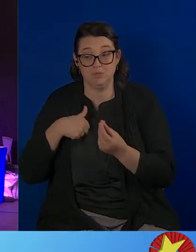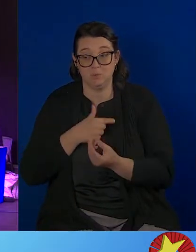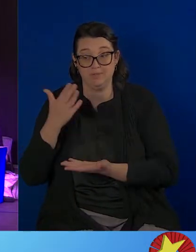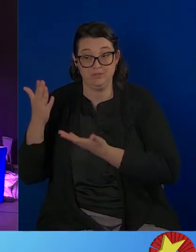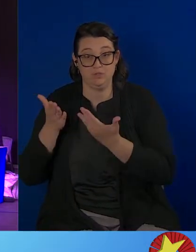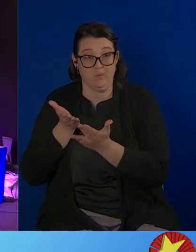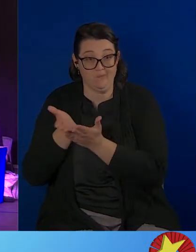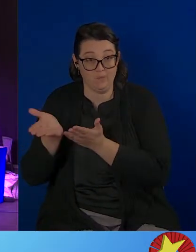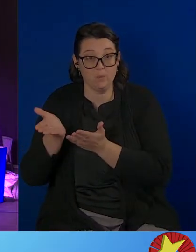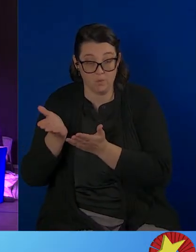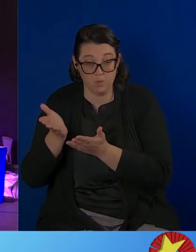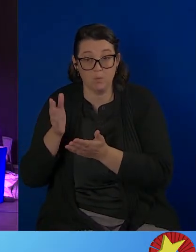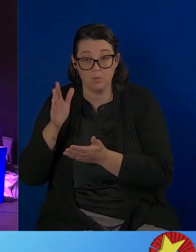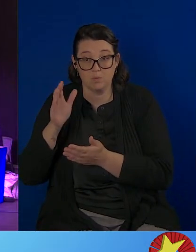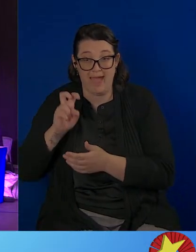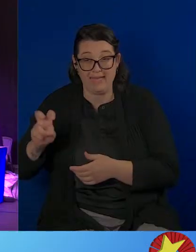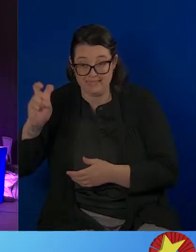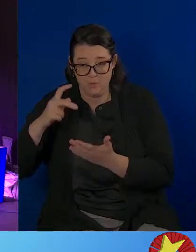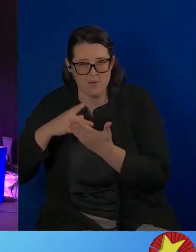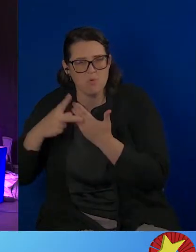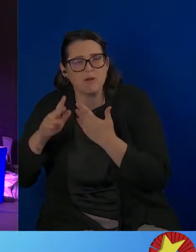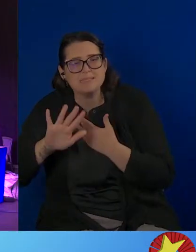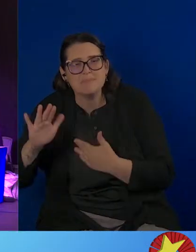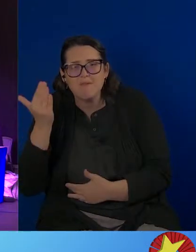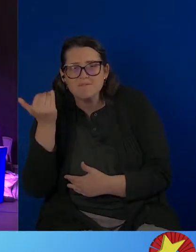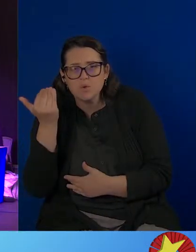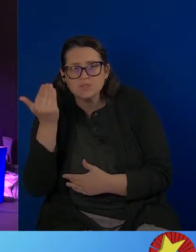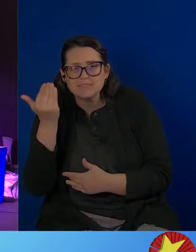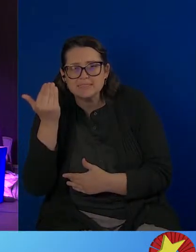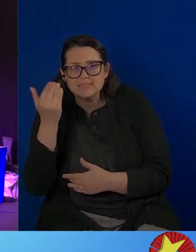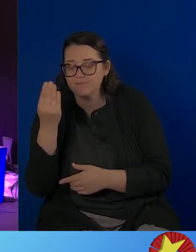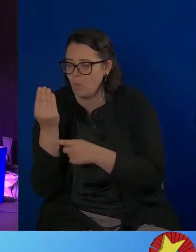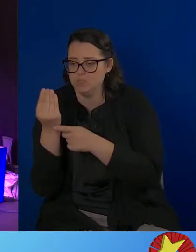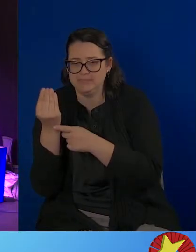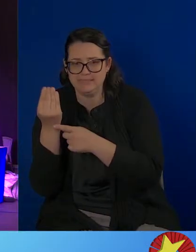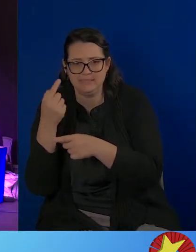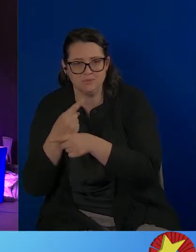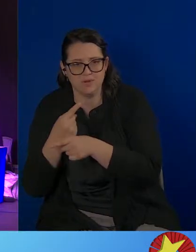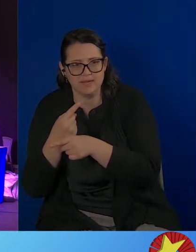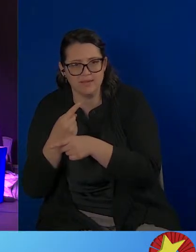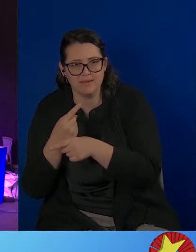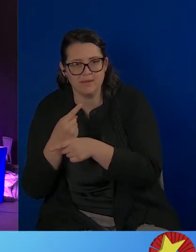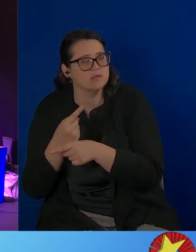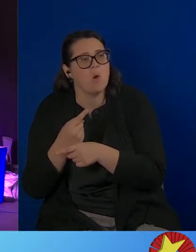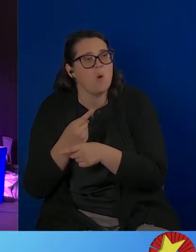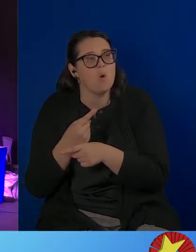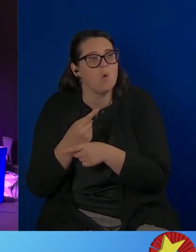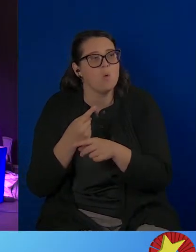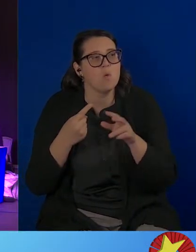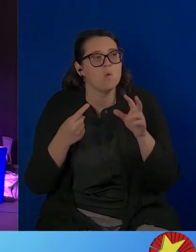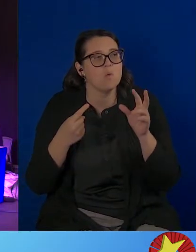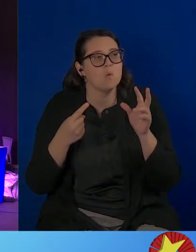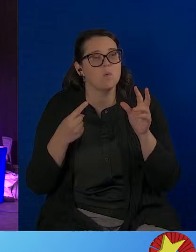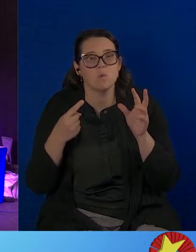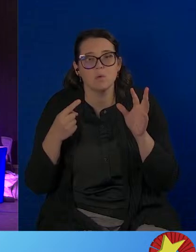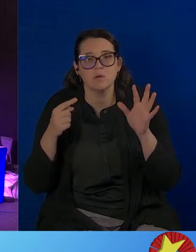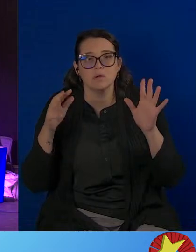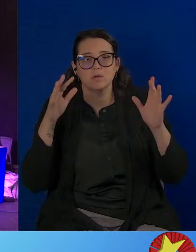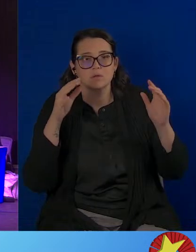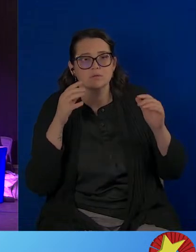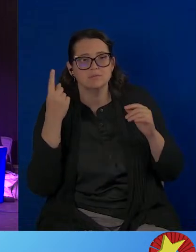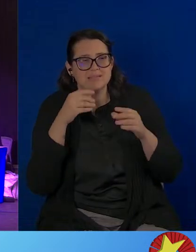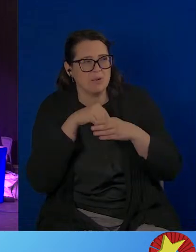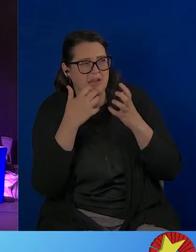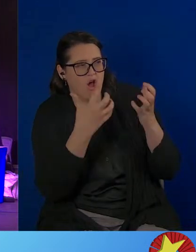school districts. Is that about right? How many? We work with No. How many